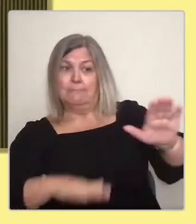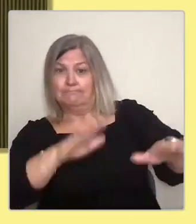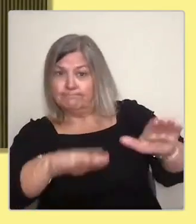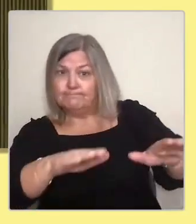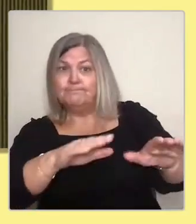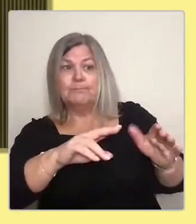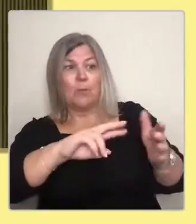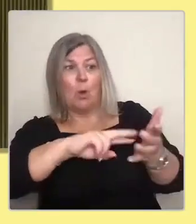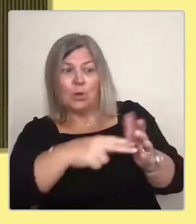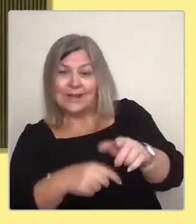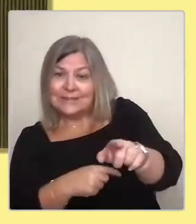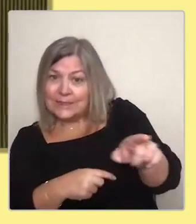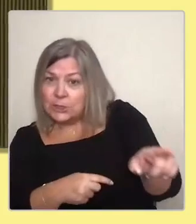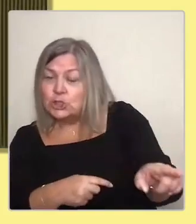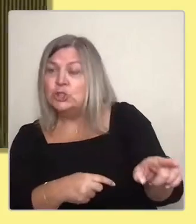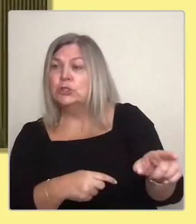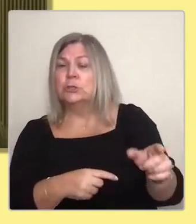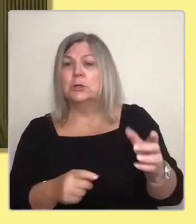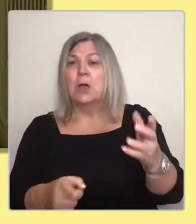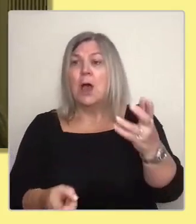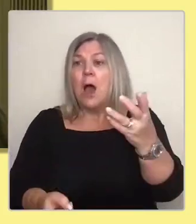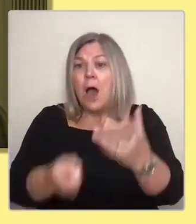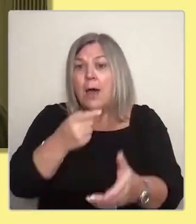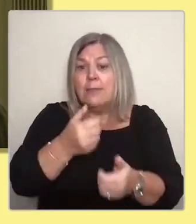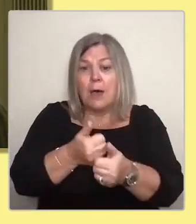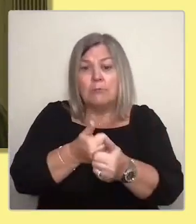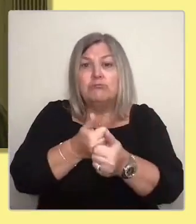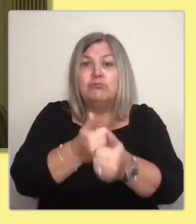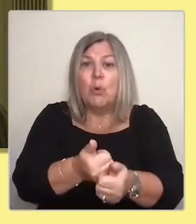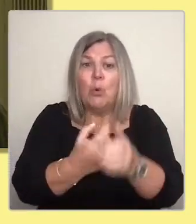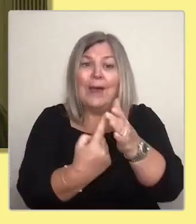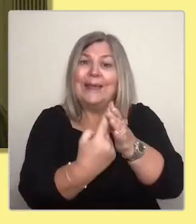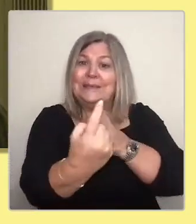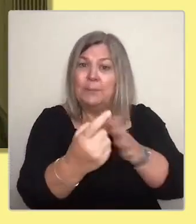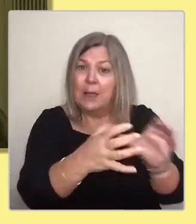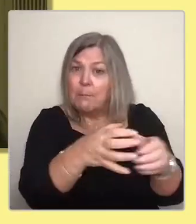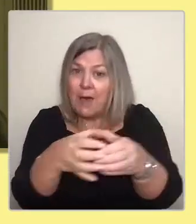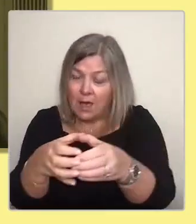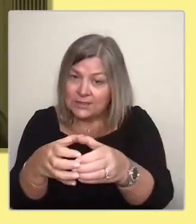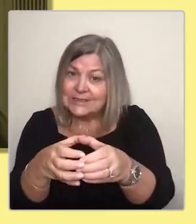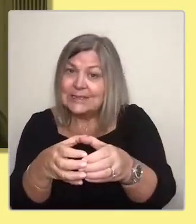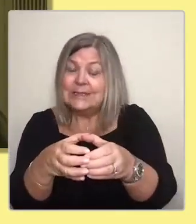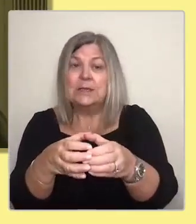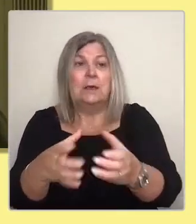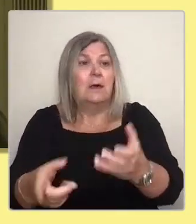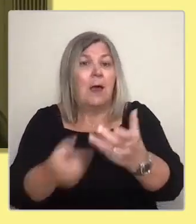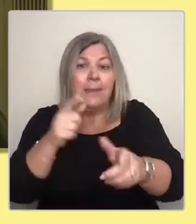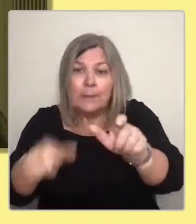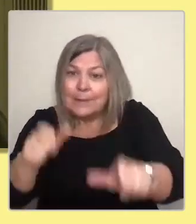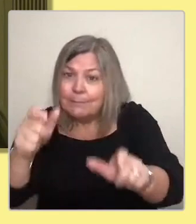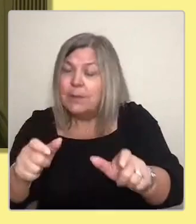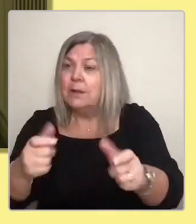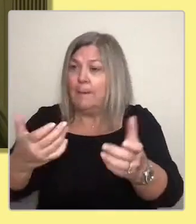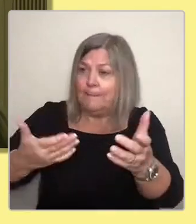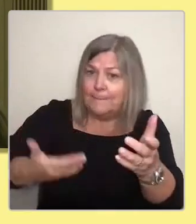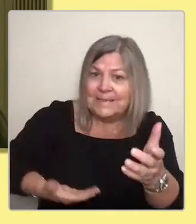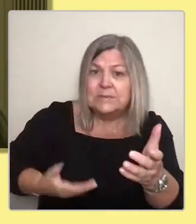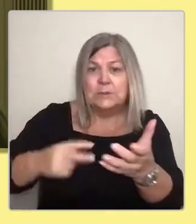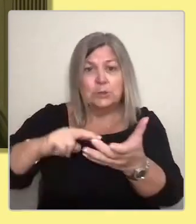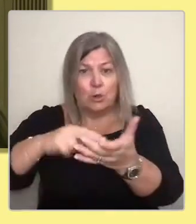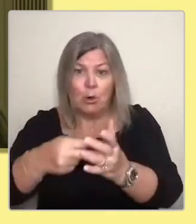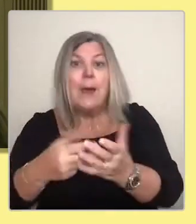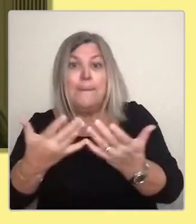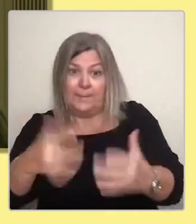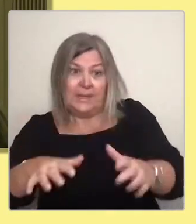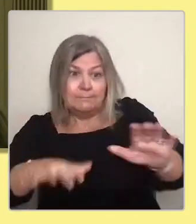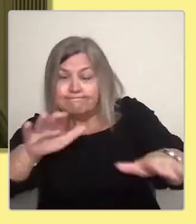other political parties that are pro-independence, to talk to them now about the idea of getting involved. And they're all very excited